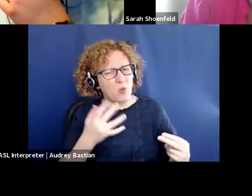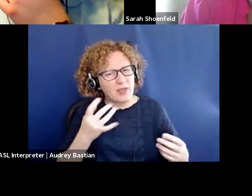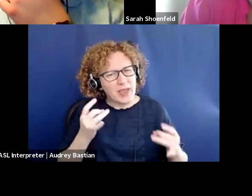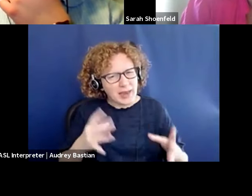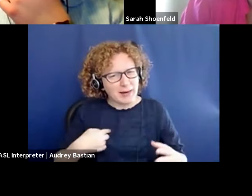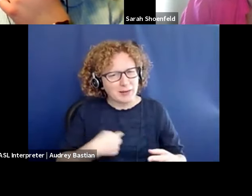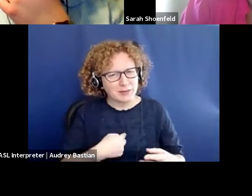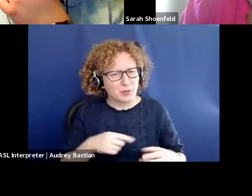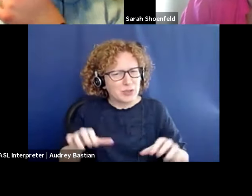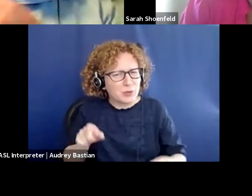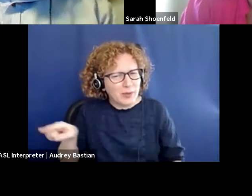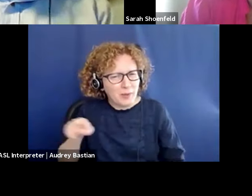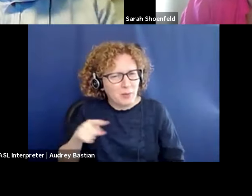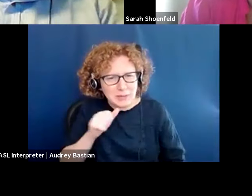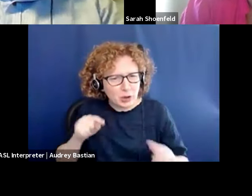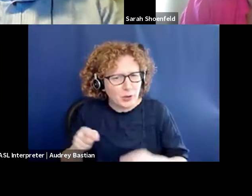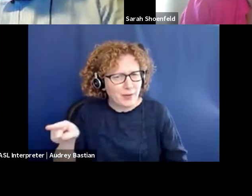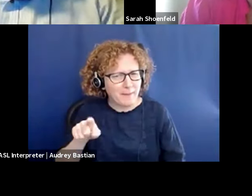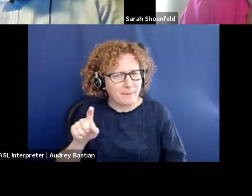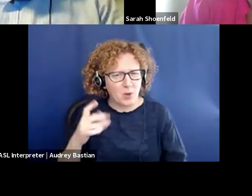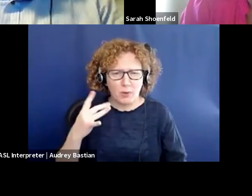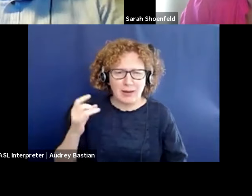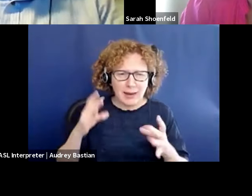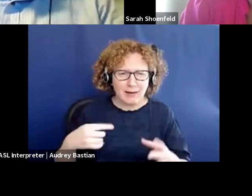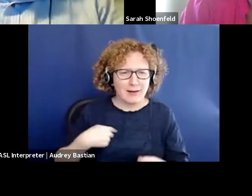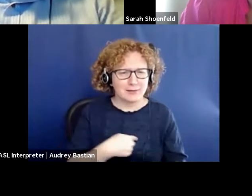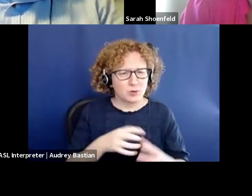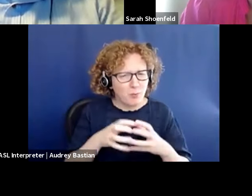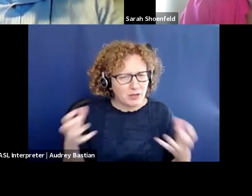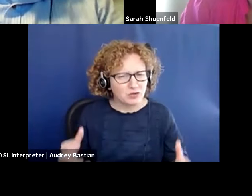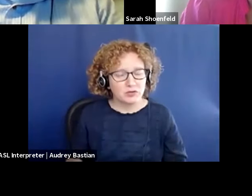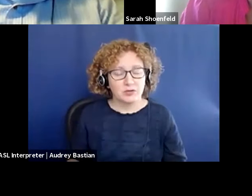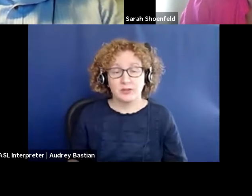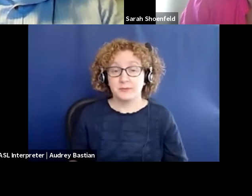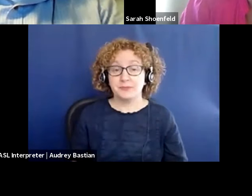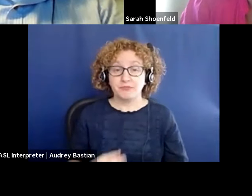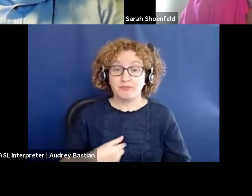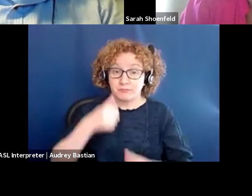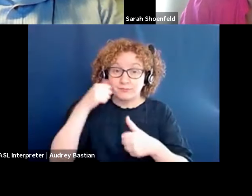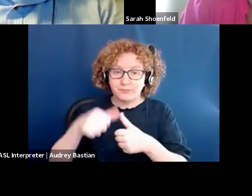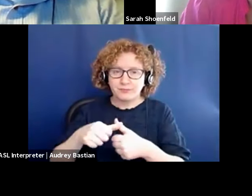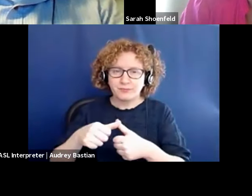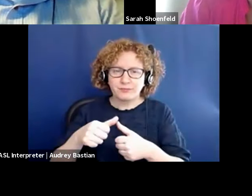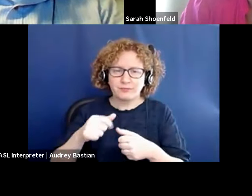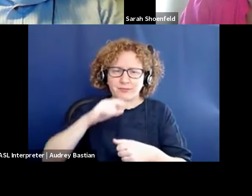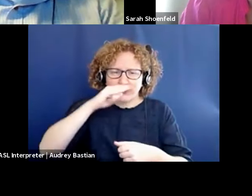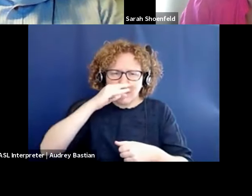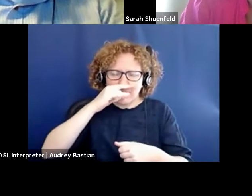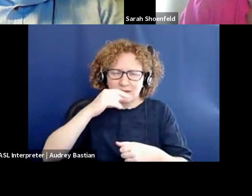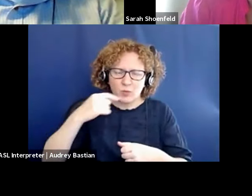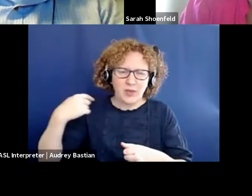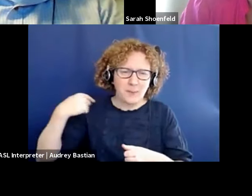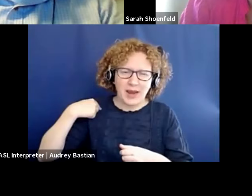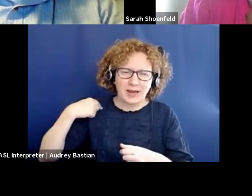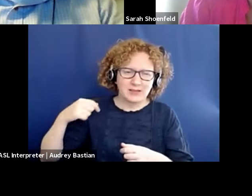have we done to them? We didn't hurt them. You know, why do they hate us so much? And I can remember the kids with their backs to us were